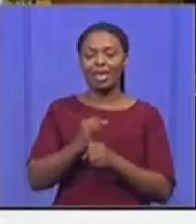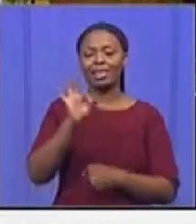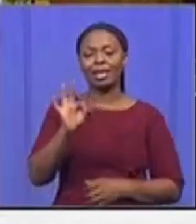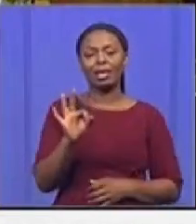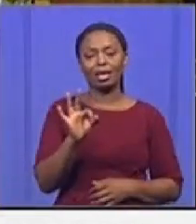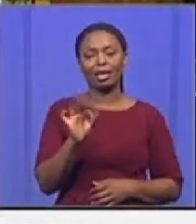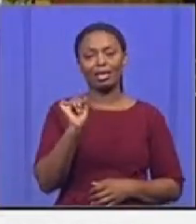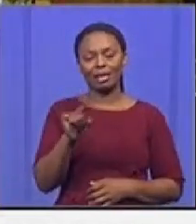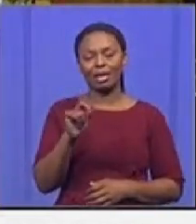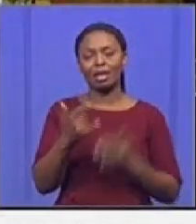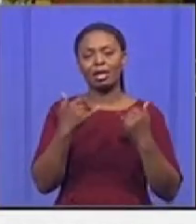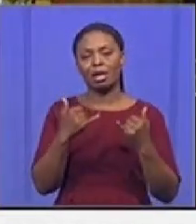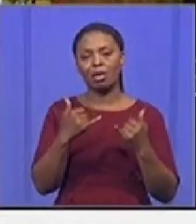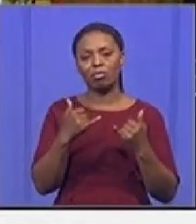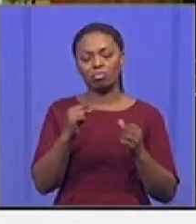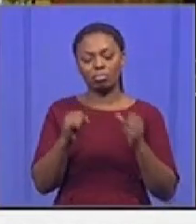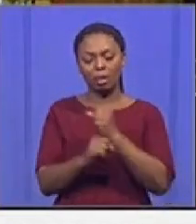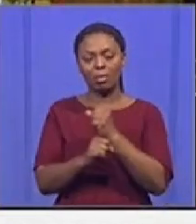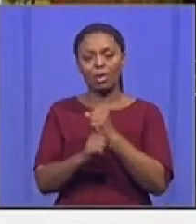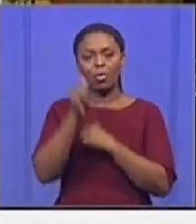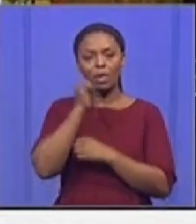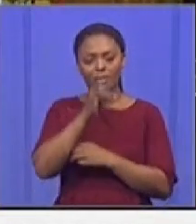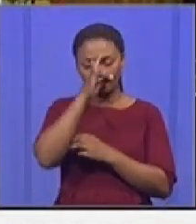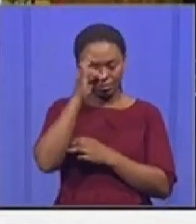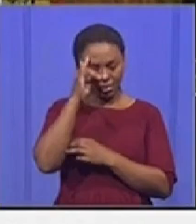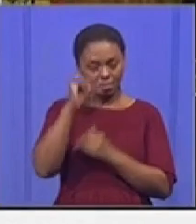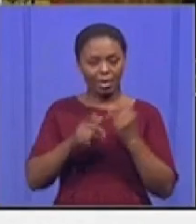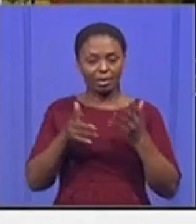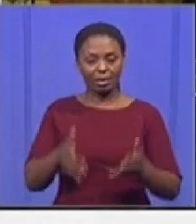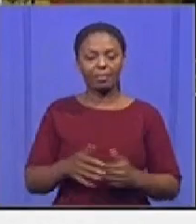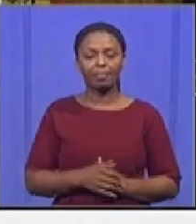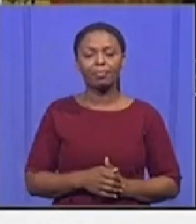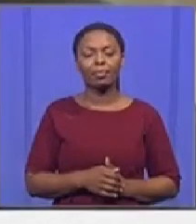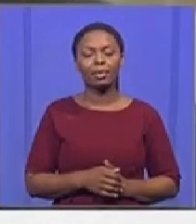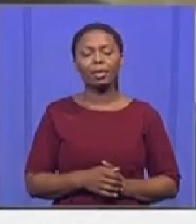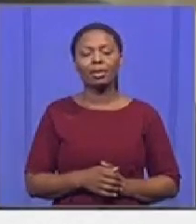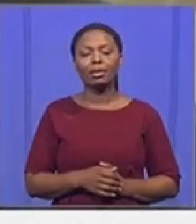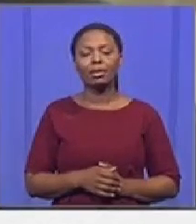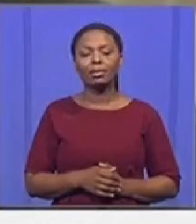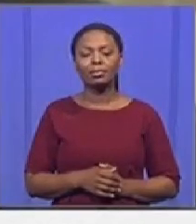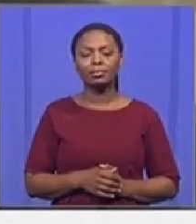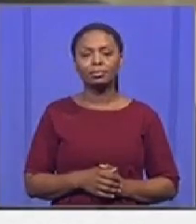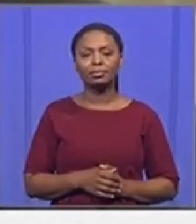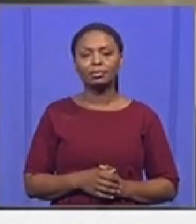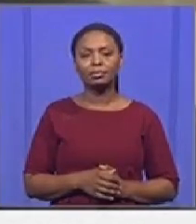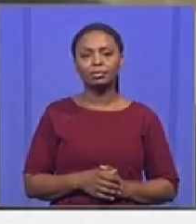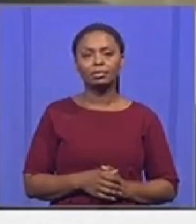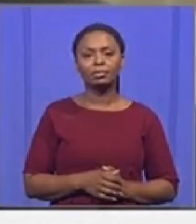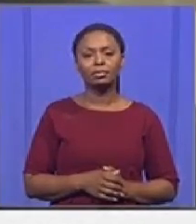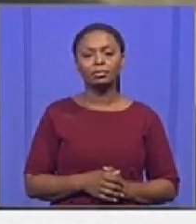e ikhutlileng ka Tlhakole monongwaga. Once people know that you will make